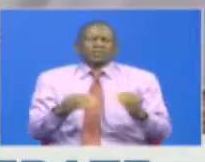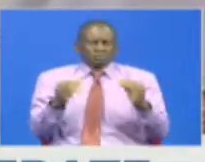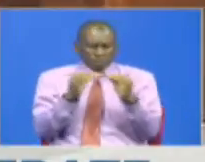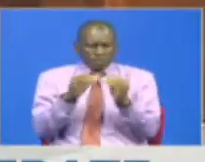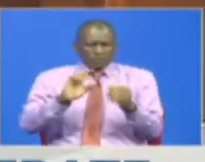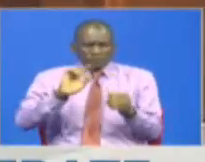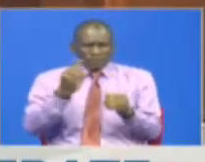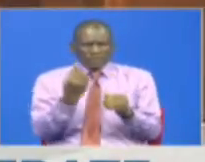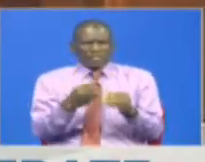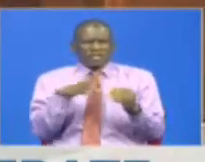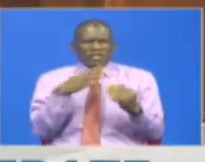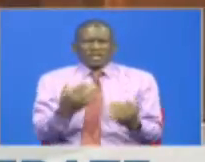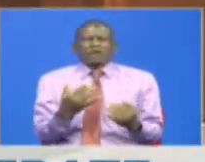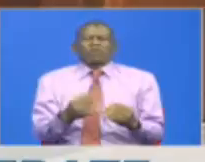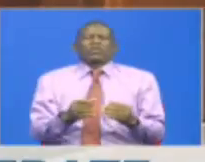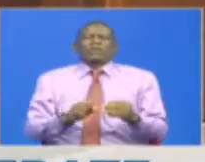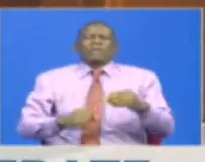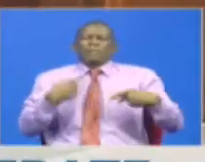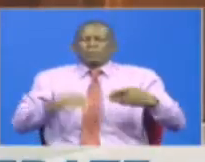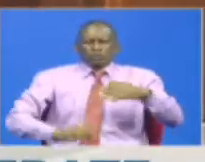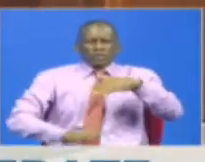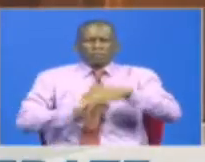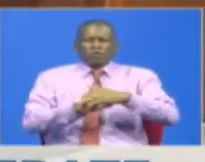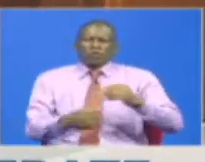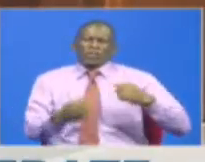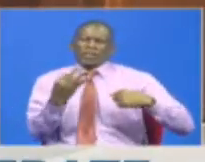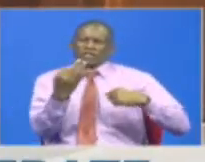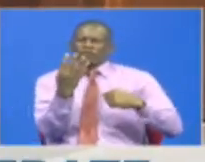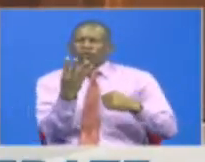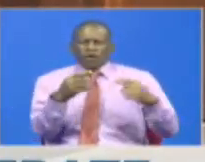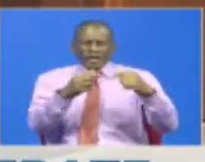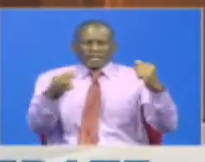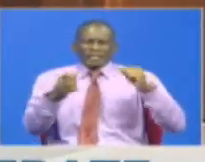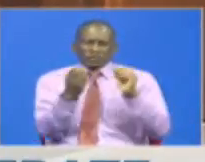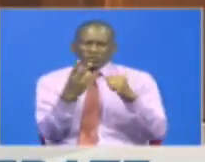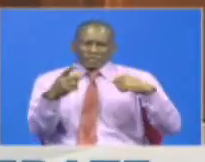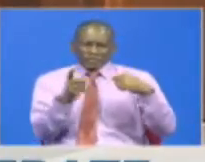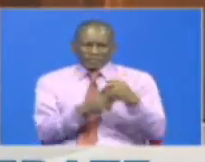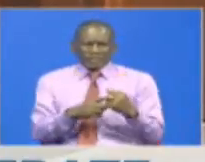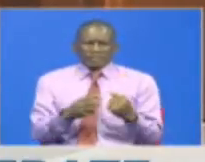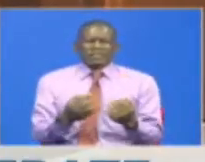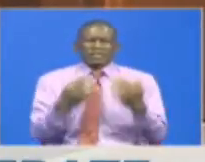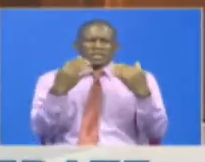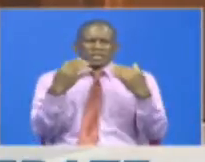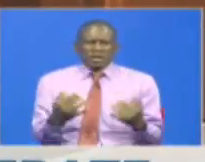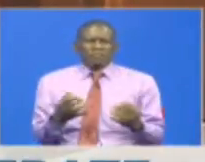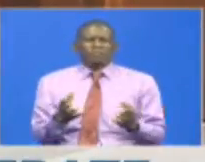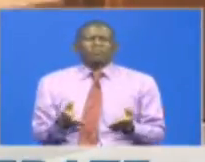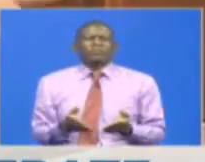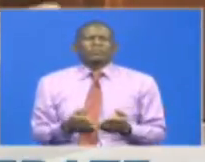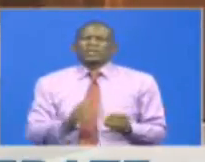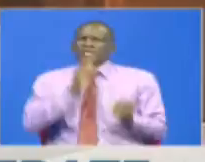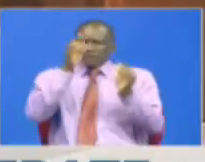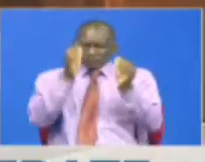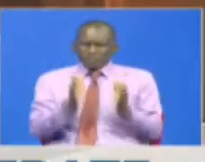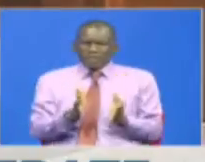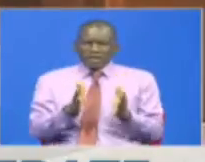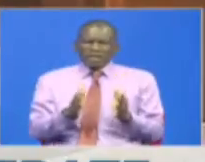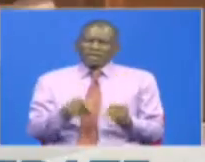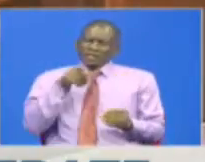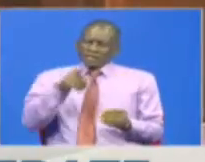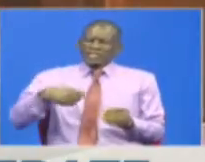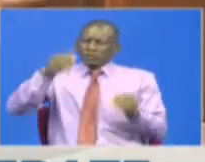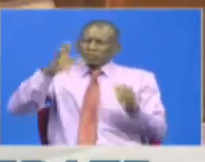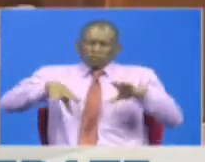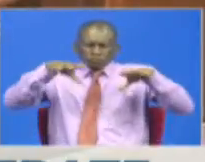senators against 26. In a majoritarian situation, Mr. Speaker, the winner takes it all. But